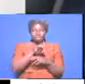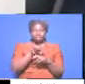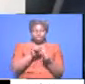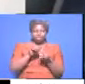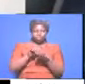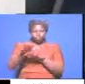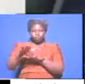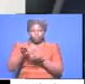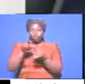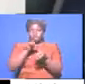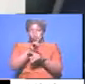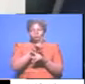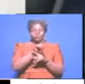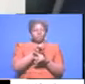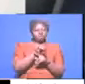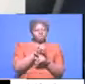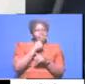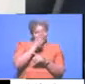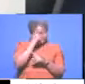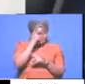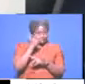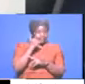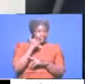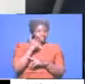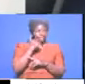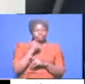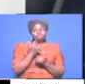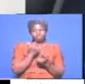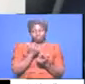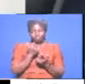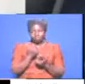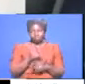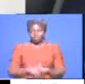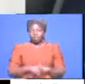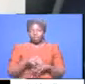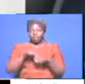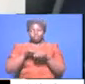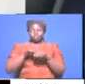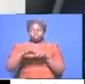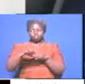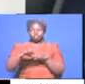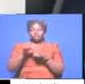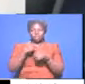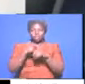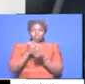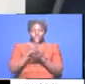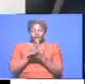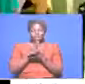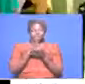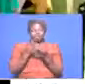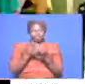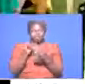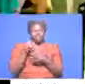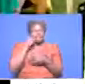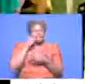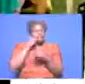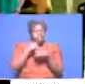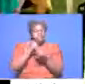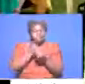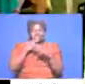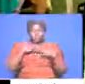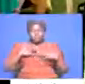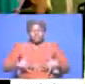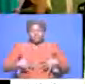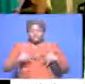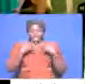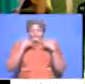blood cells, which circulate oxygen to all parts of the body, leading to insufficient flow of oxygen in organs and body tissues, resulting